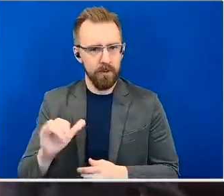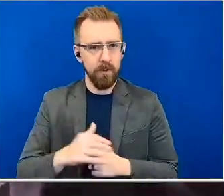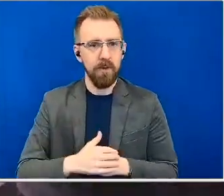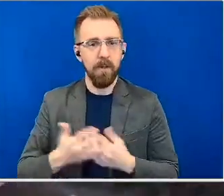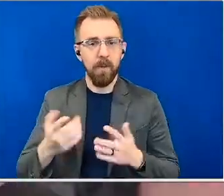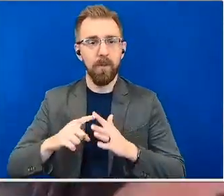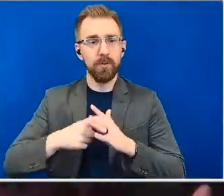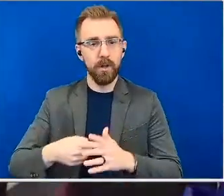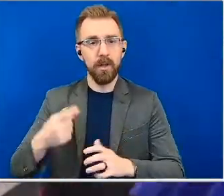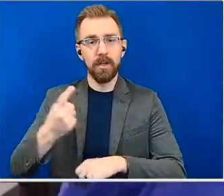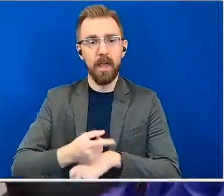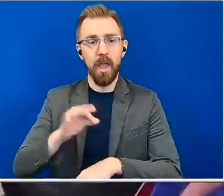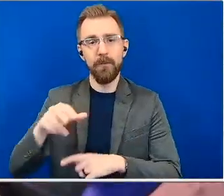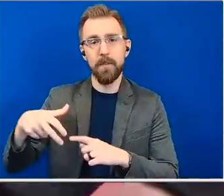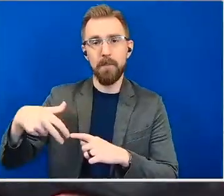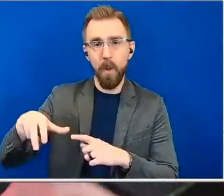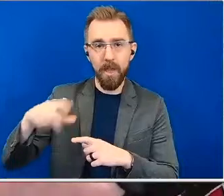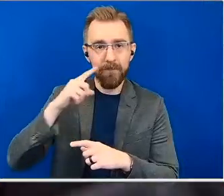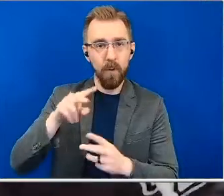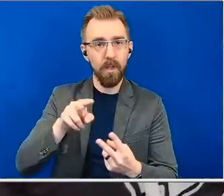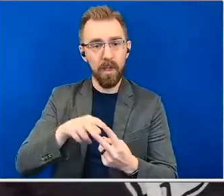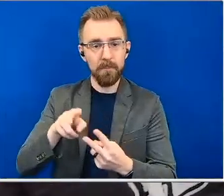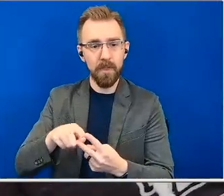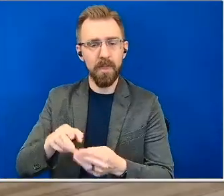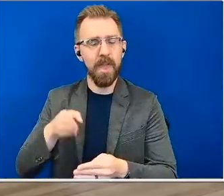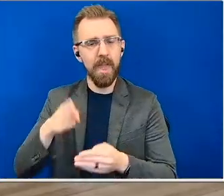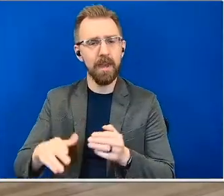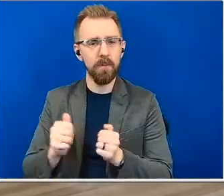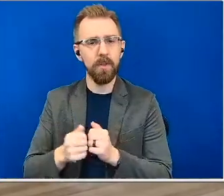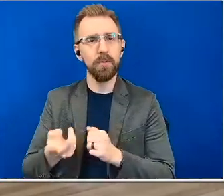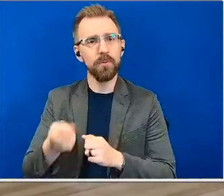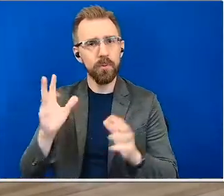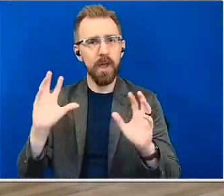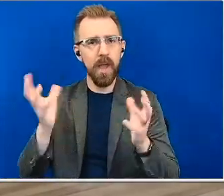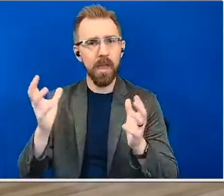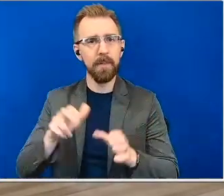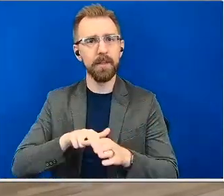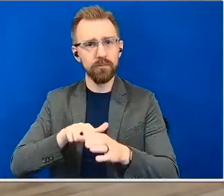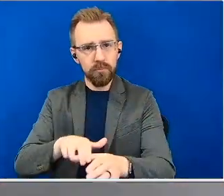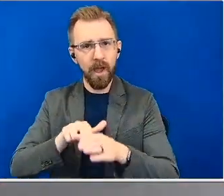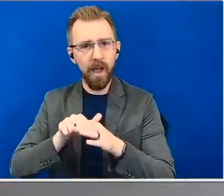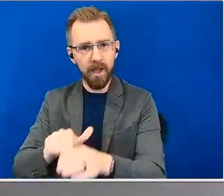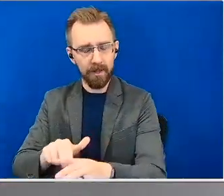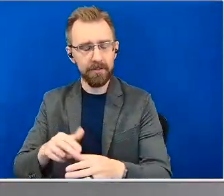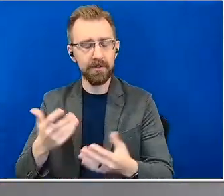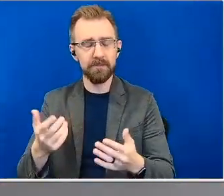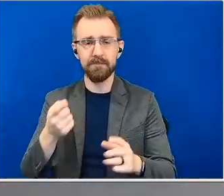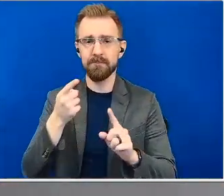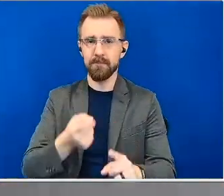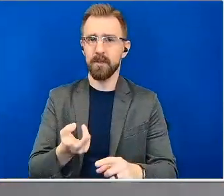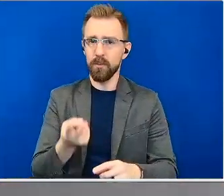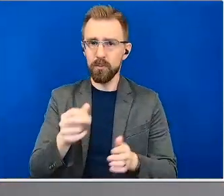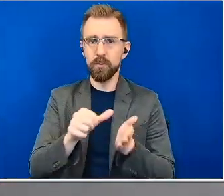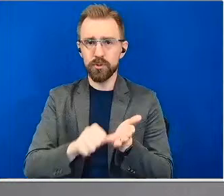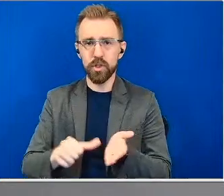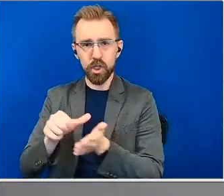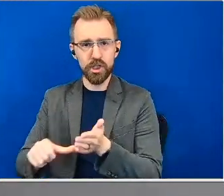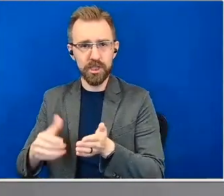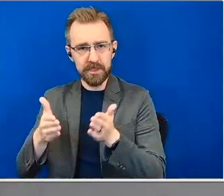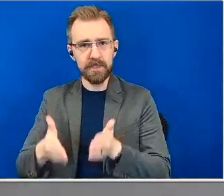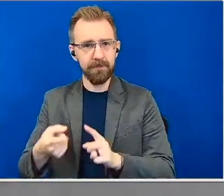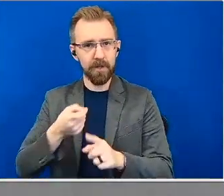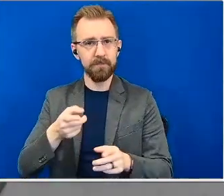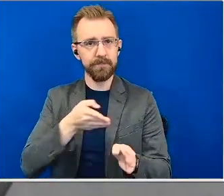for this couple ended with 2 ambulance rides and ultimately 2 surgeons from 2 different specialties here at the